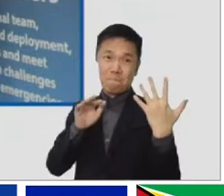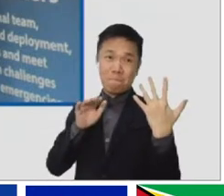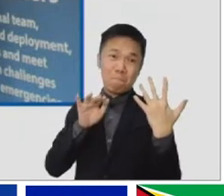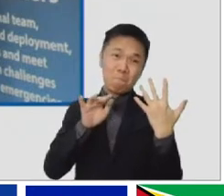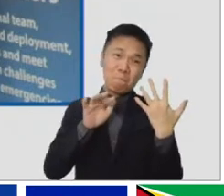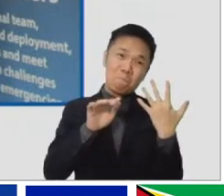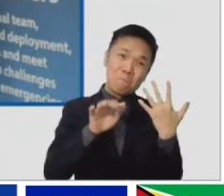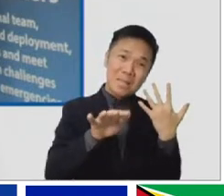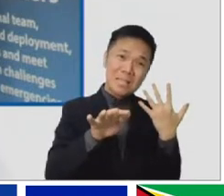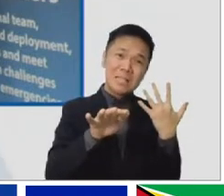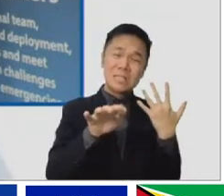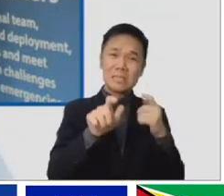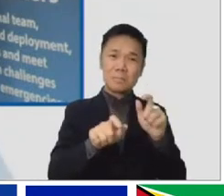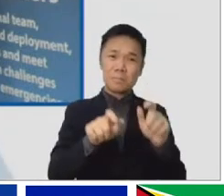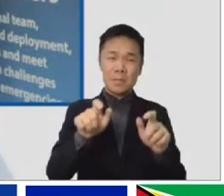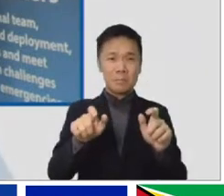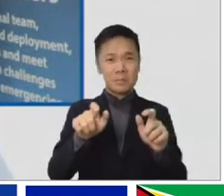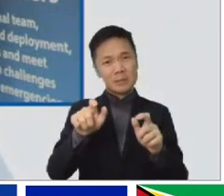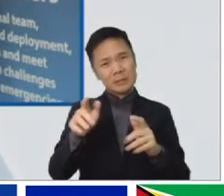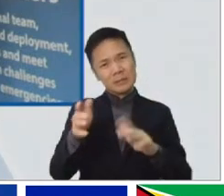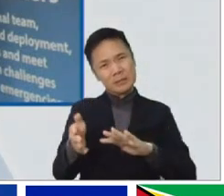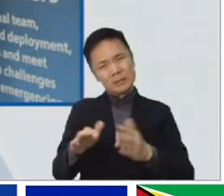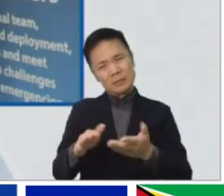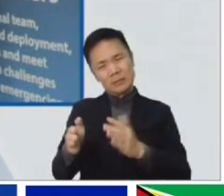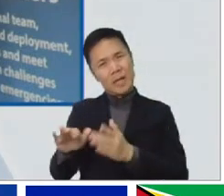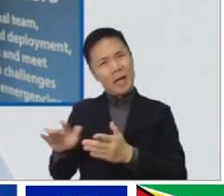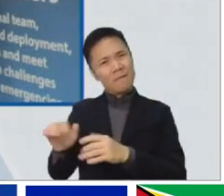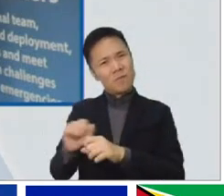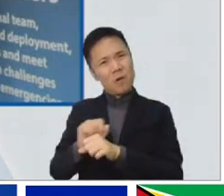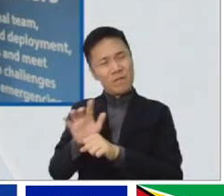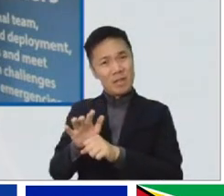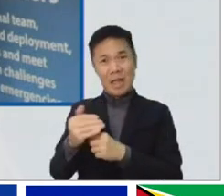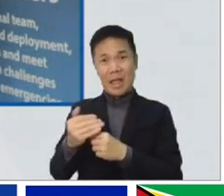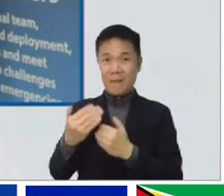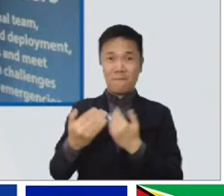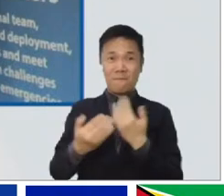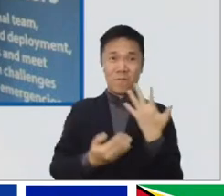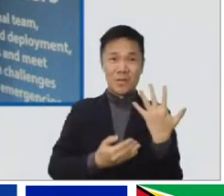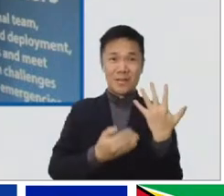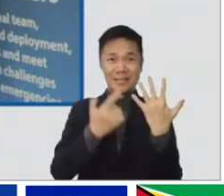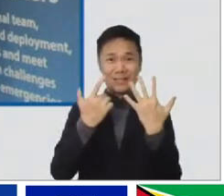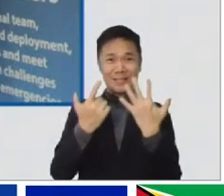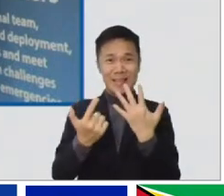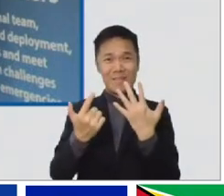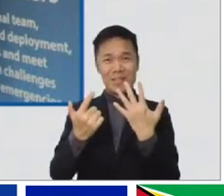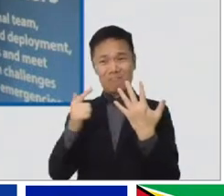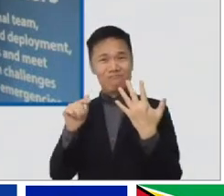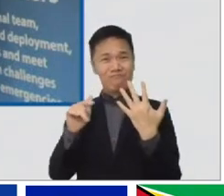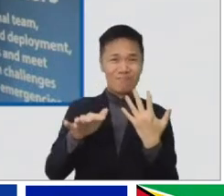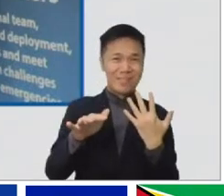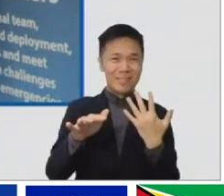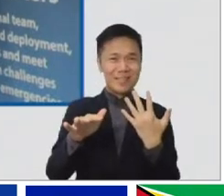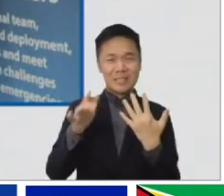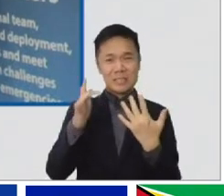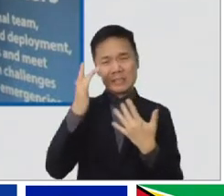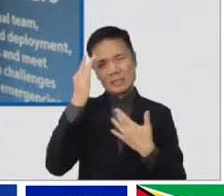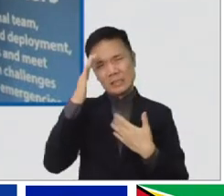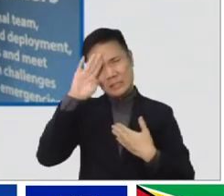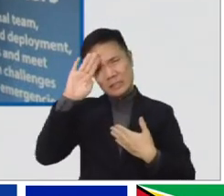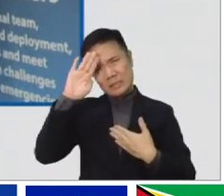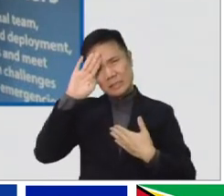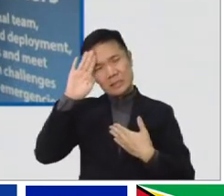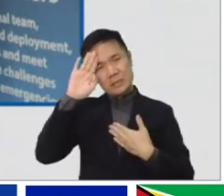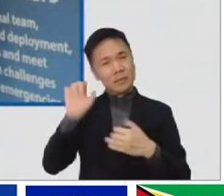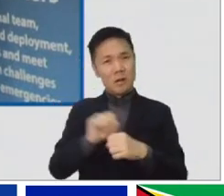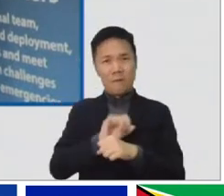from COVID and more than 47 people affected by this disease. We have already vaccinated